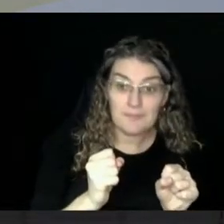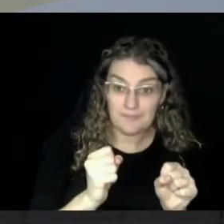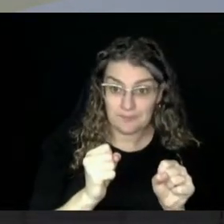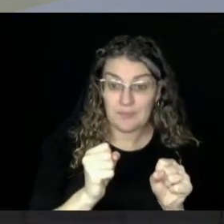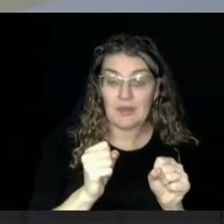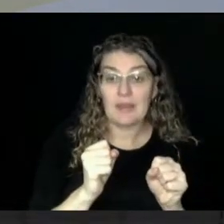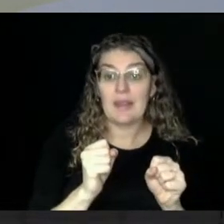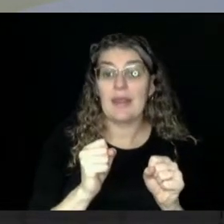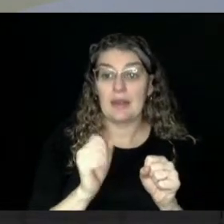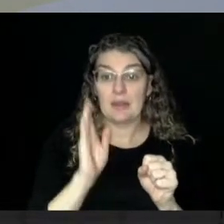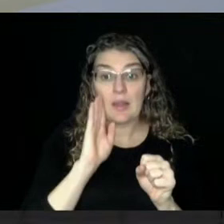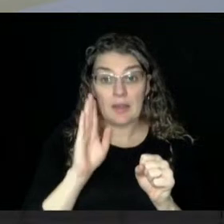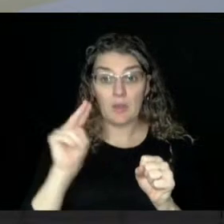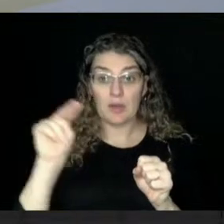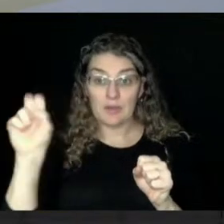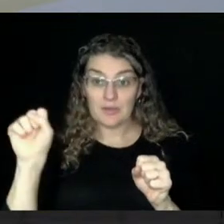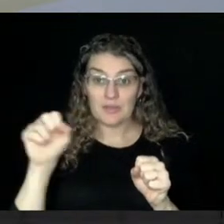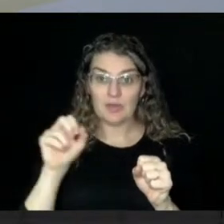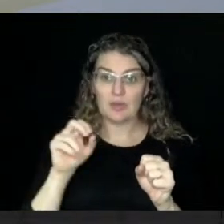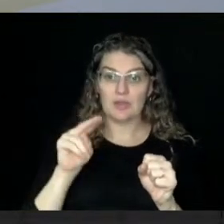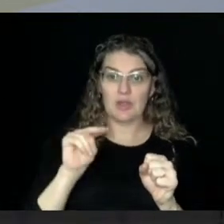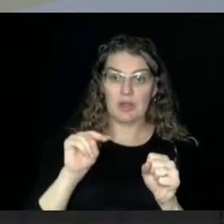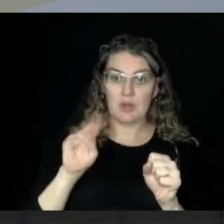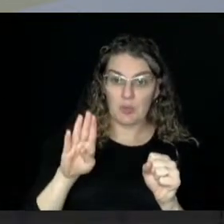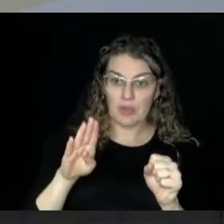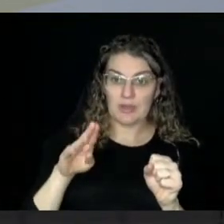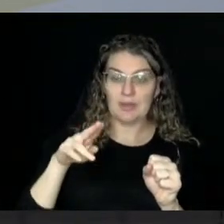those similar kinds of discussions.